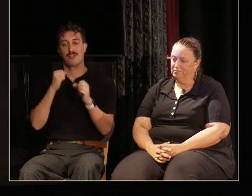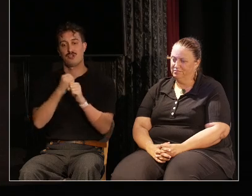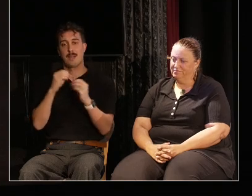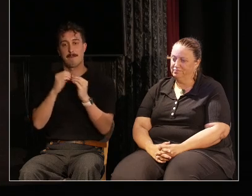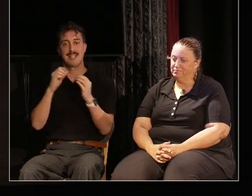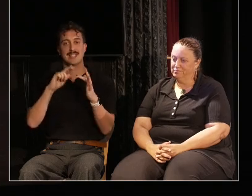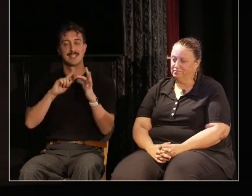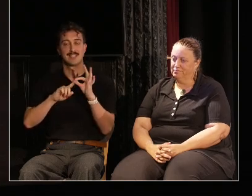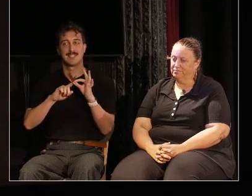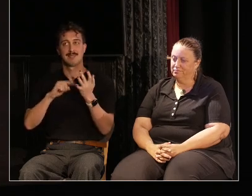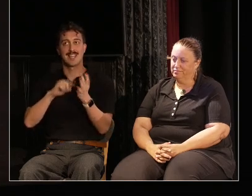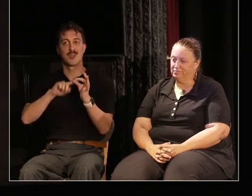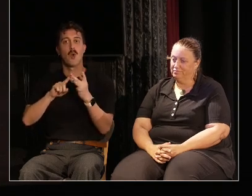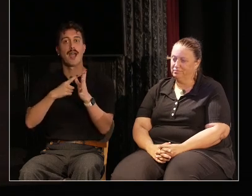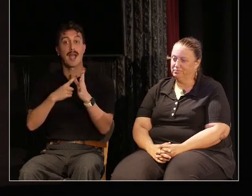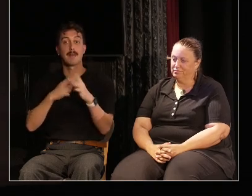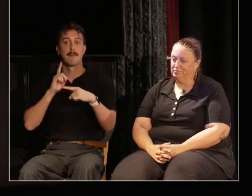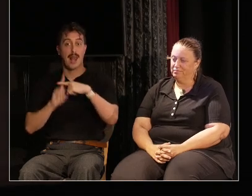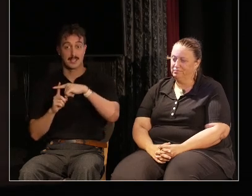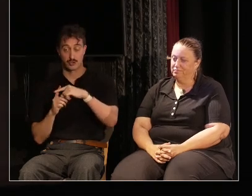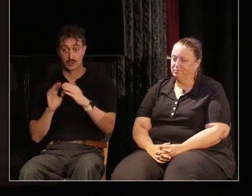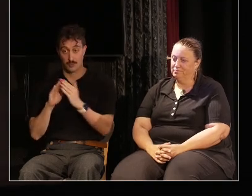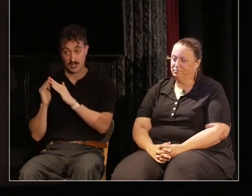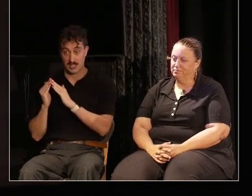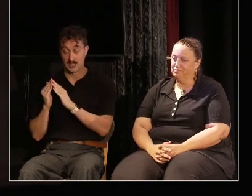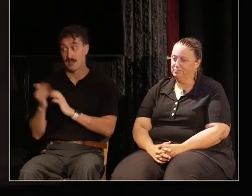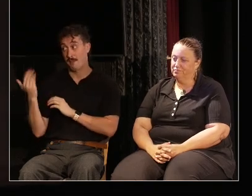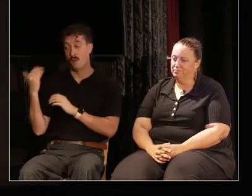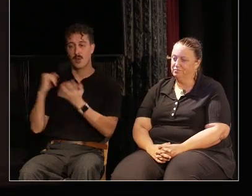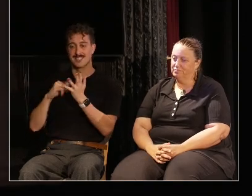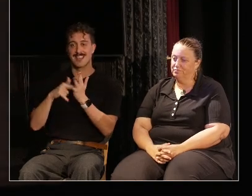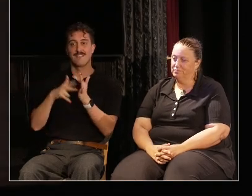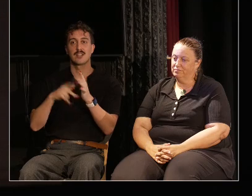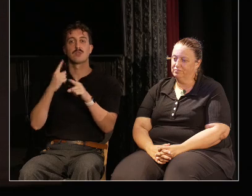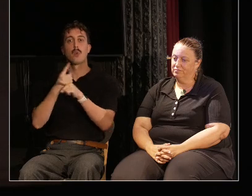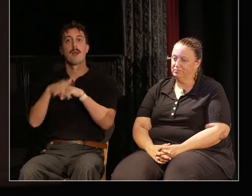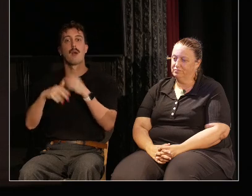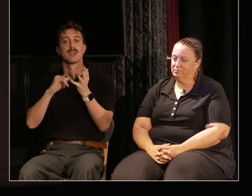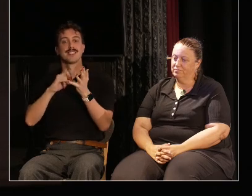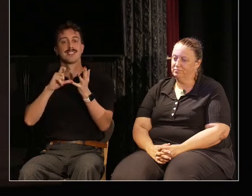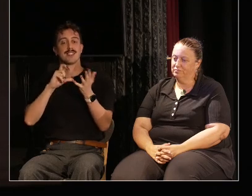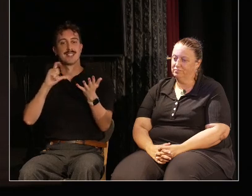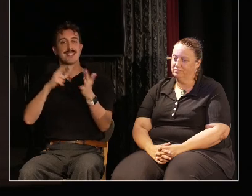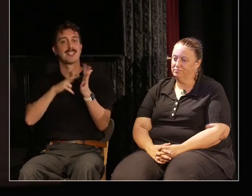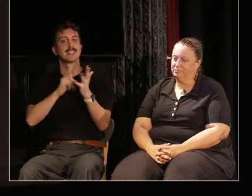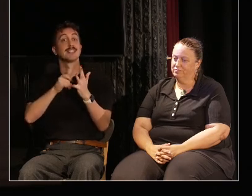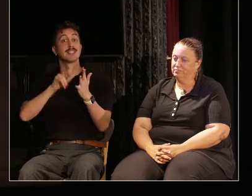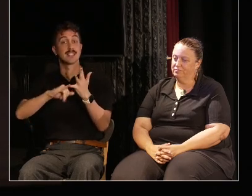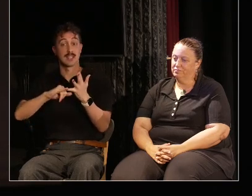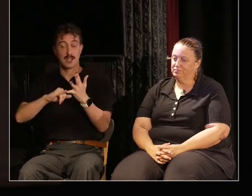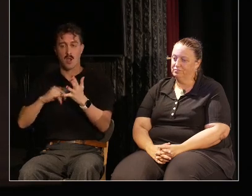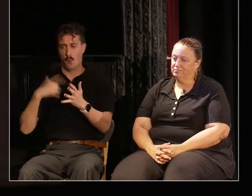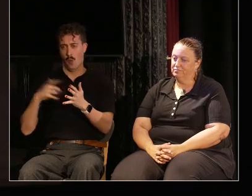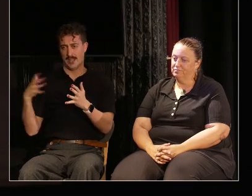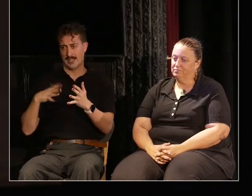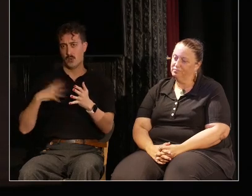And, Stephen mentioned the census before. That's another reason why I think things like having the data, why I'm so passionate about supporting the